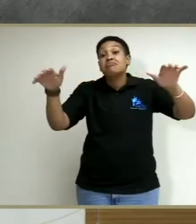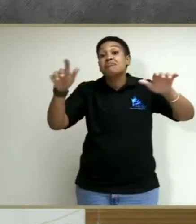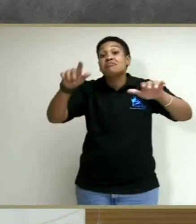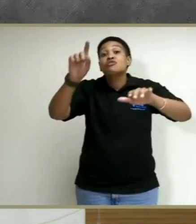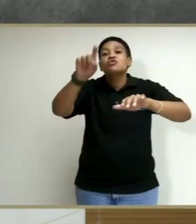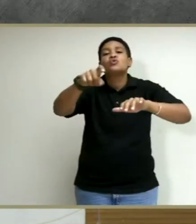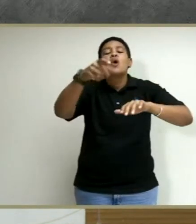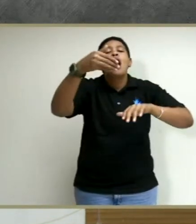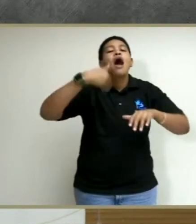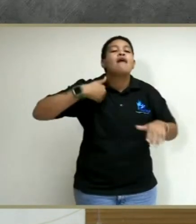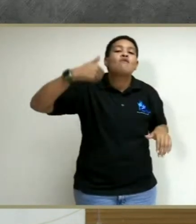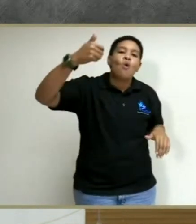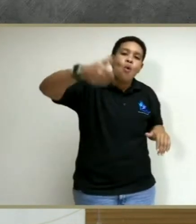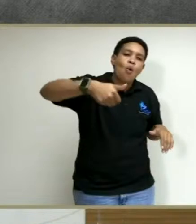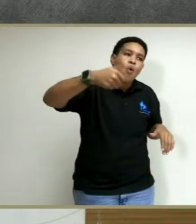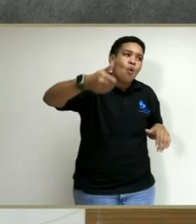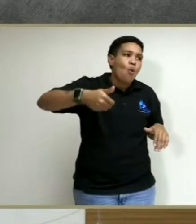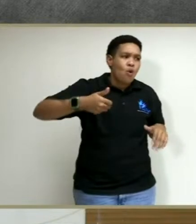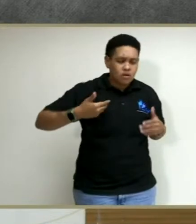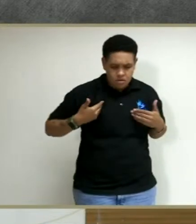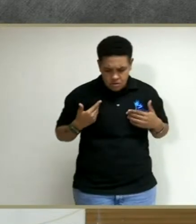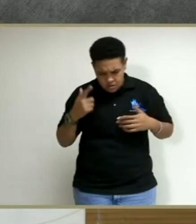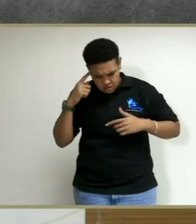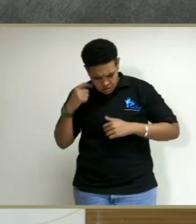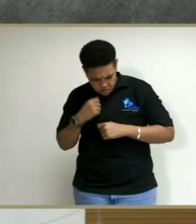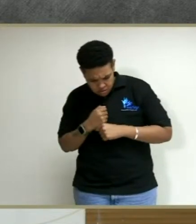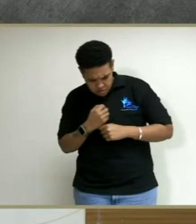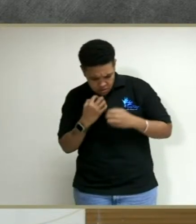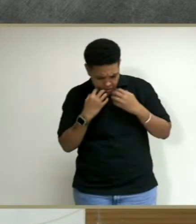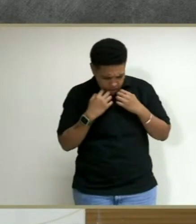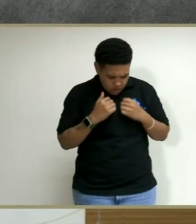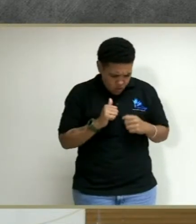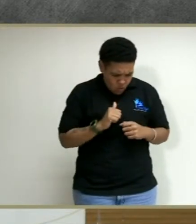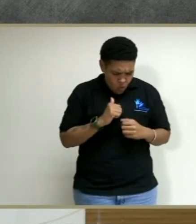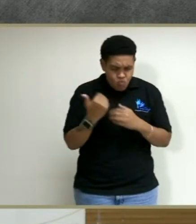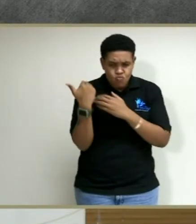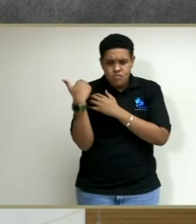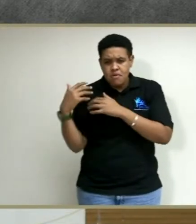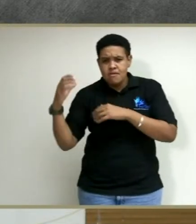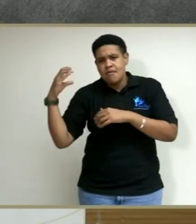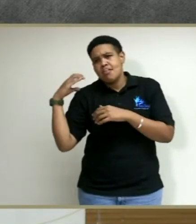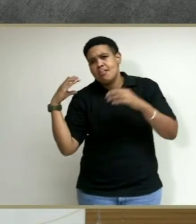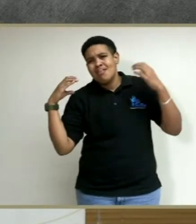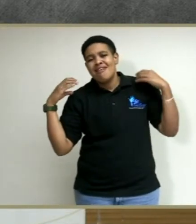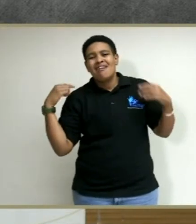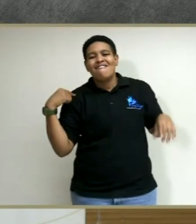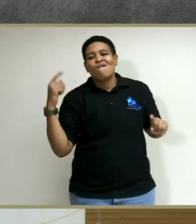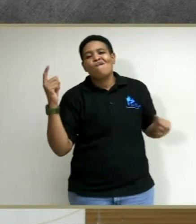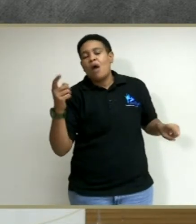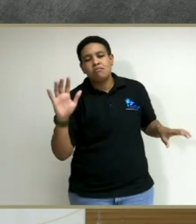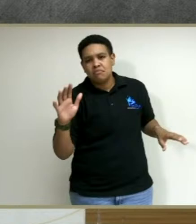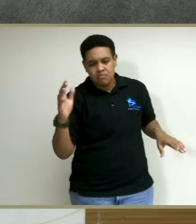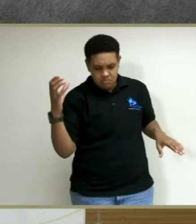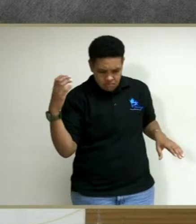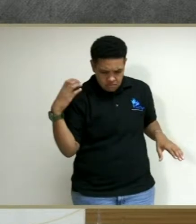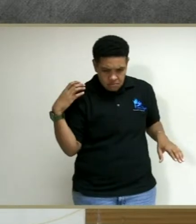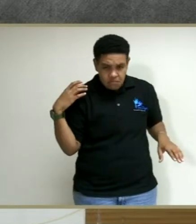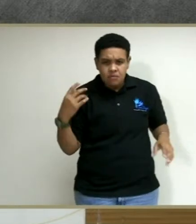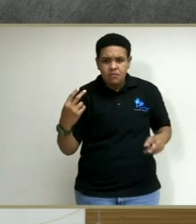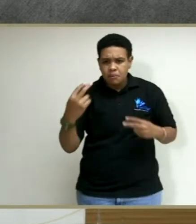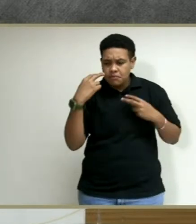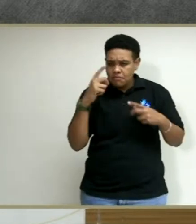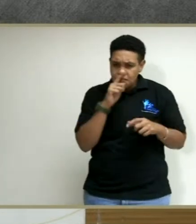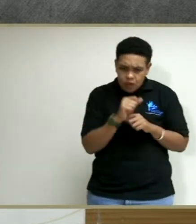have exercise their own personal responsibility to enforce some of these restrictions on